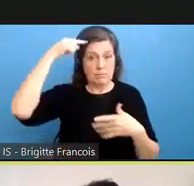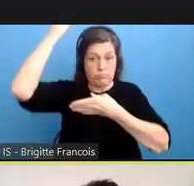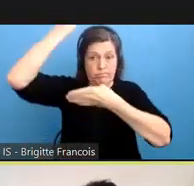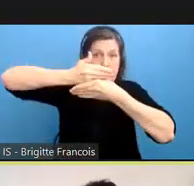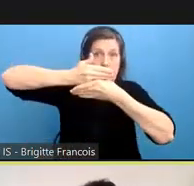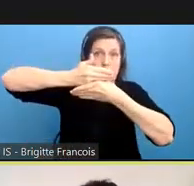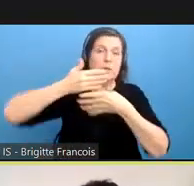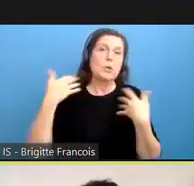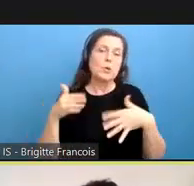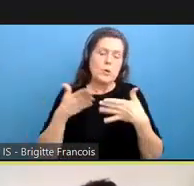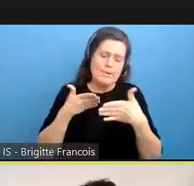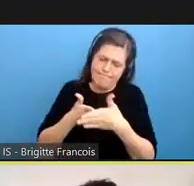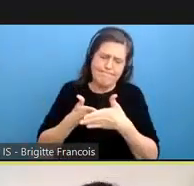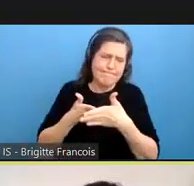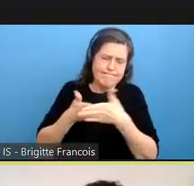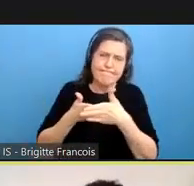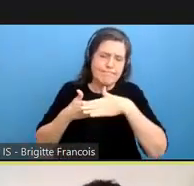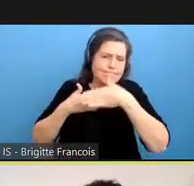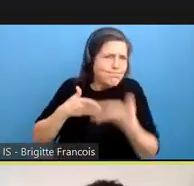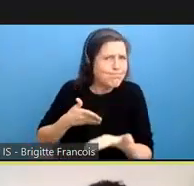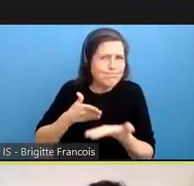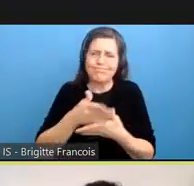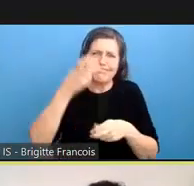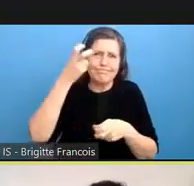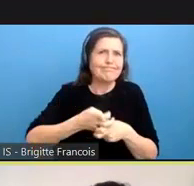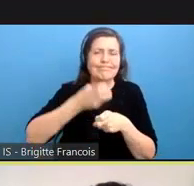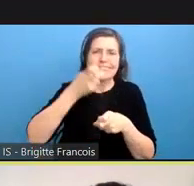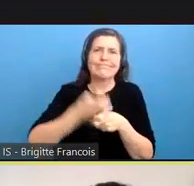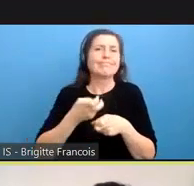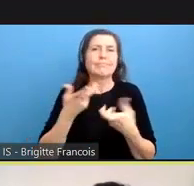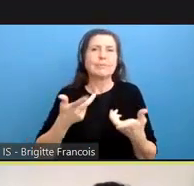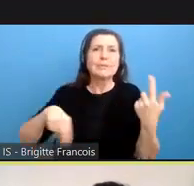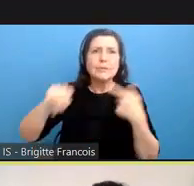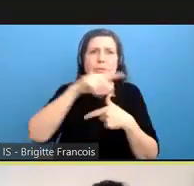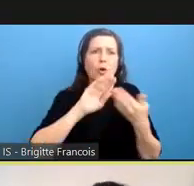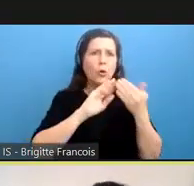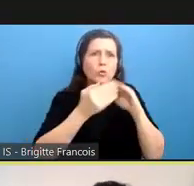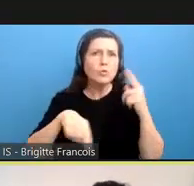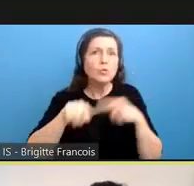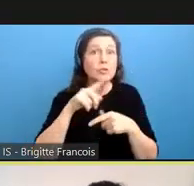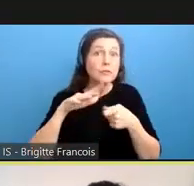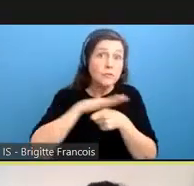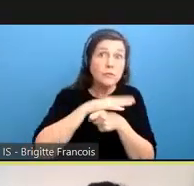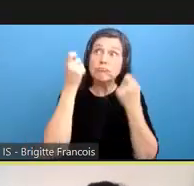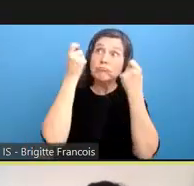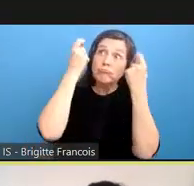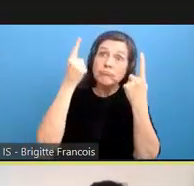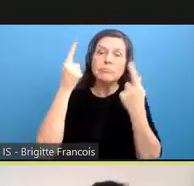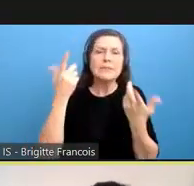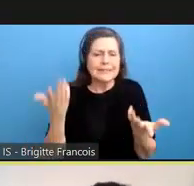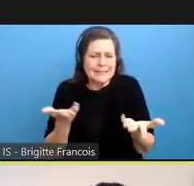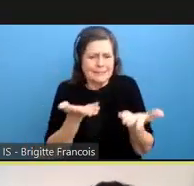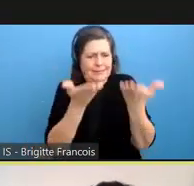solutions potentially could be understanding, increasing the awareness of deafness in the communities. Lack of understanding of deafness